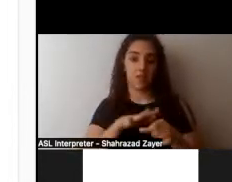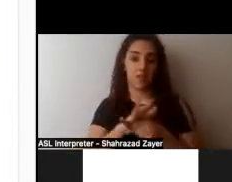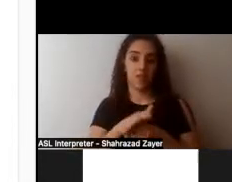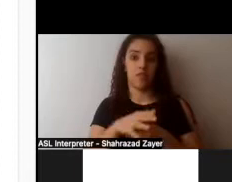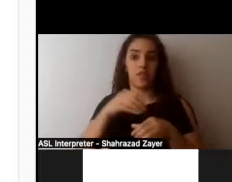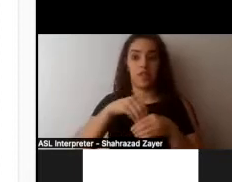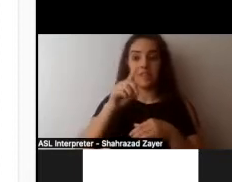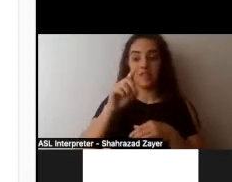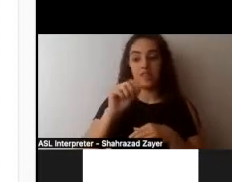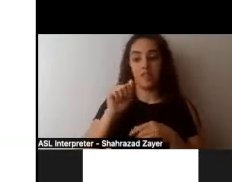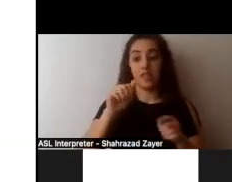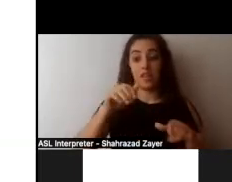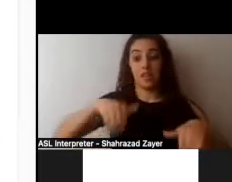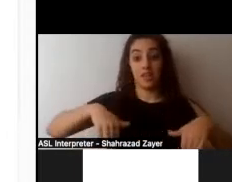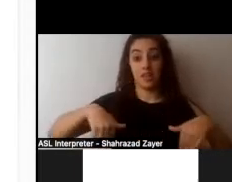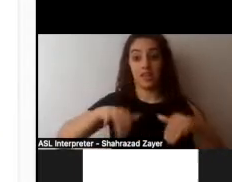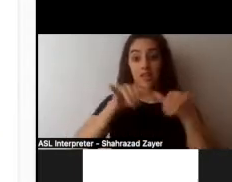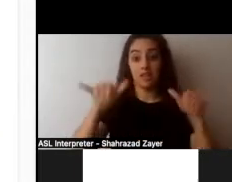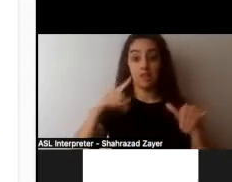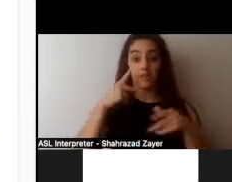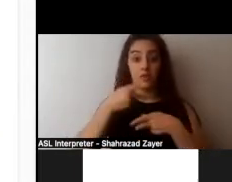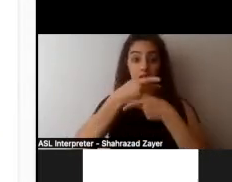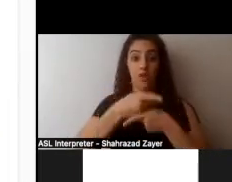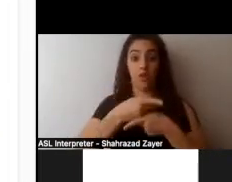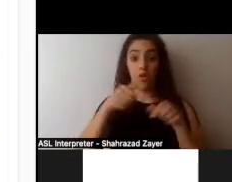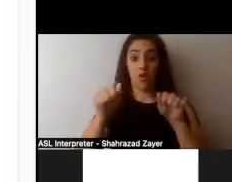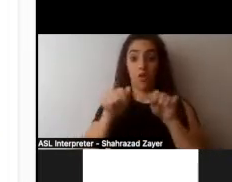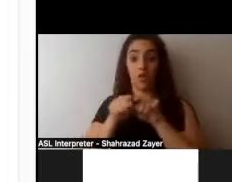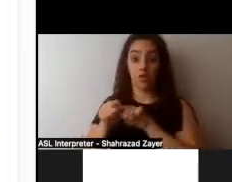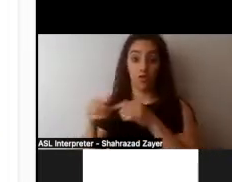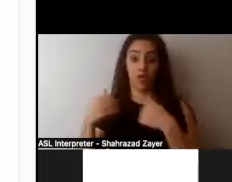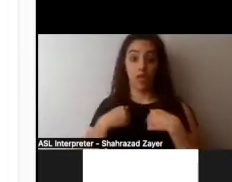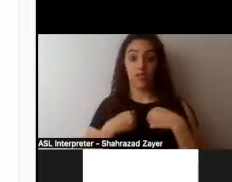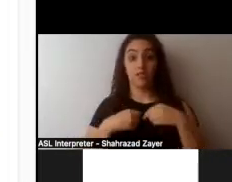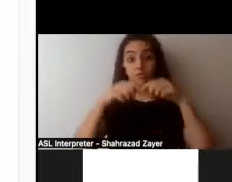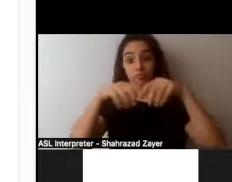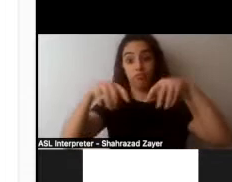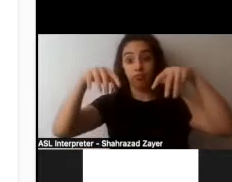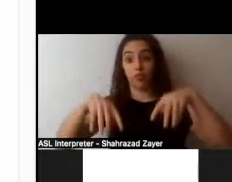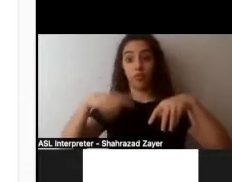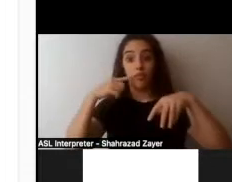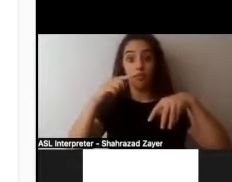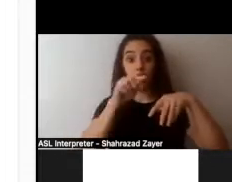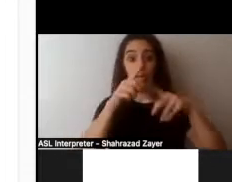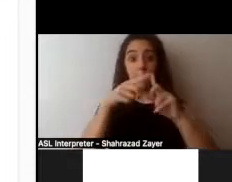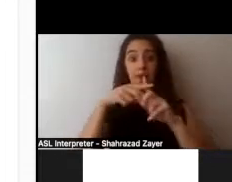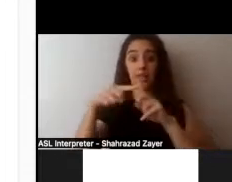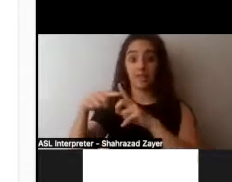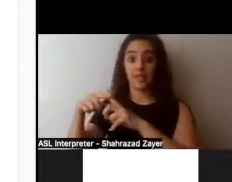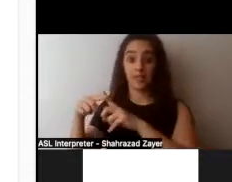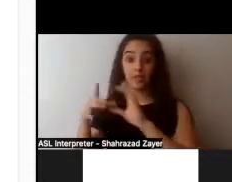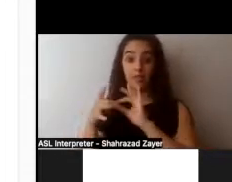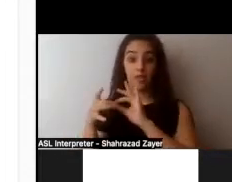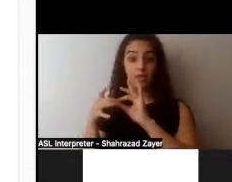is also a hierarchy of positive relationships, and also of